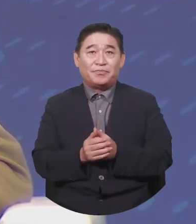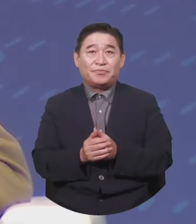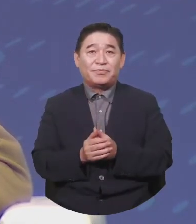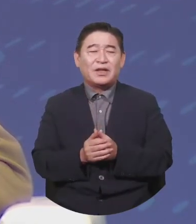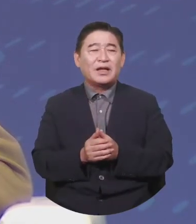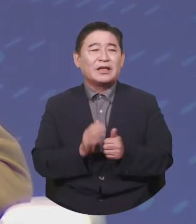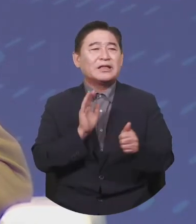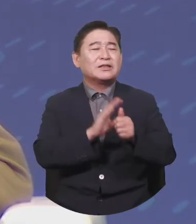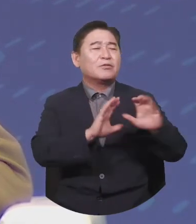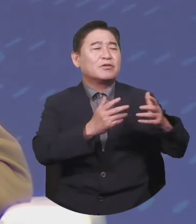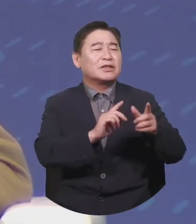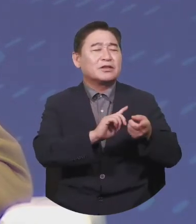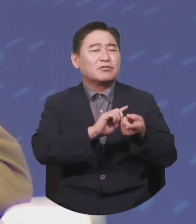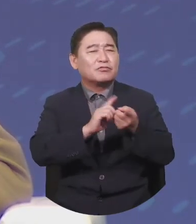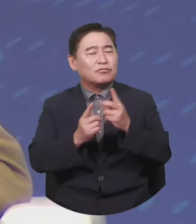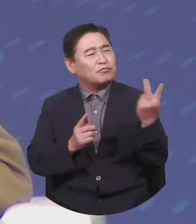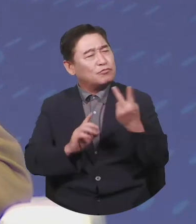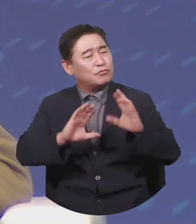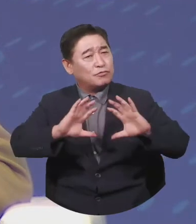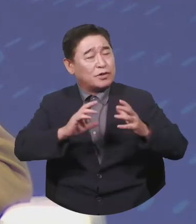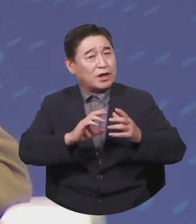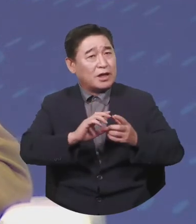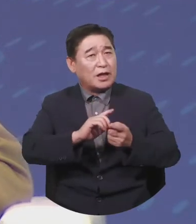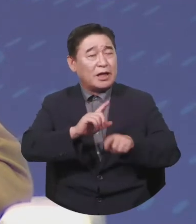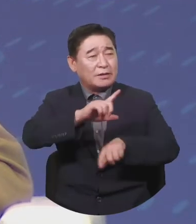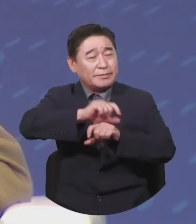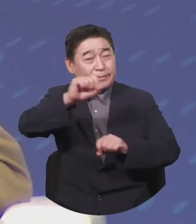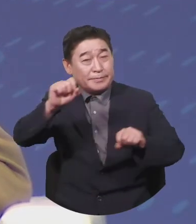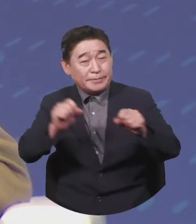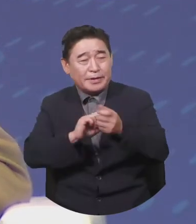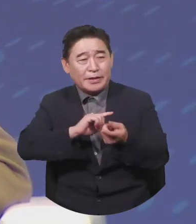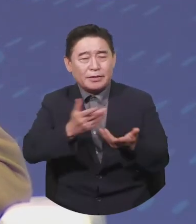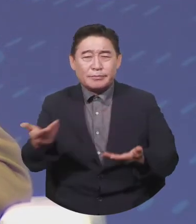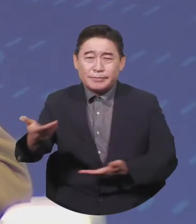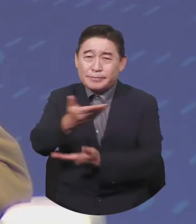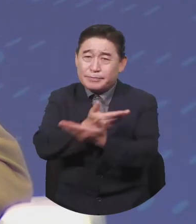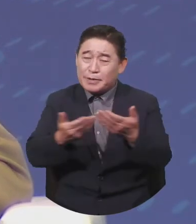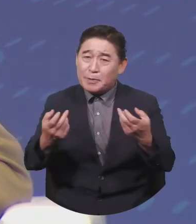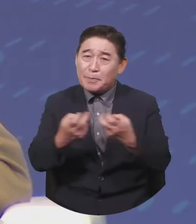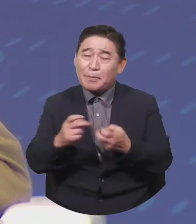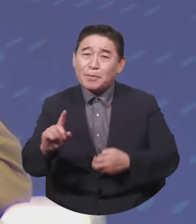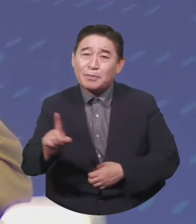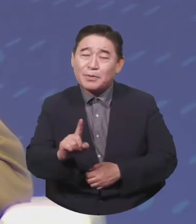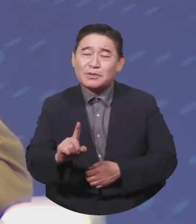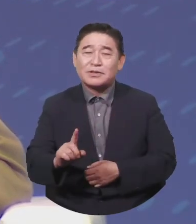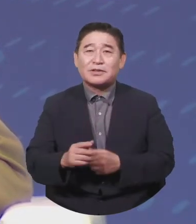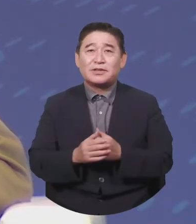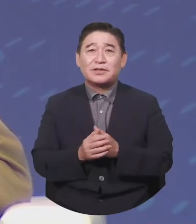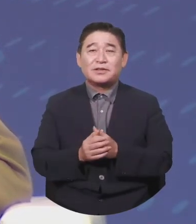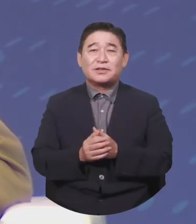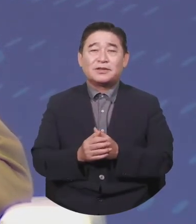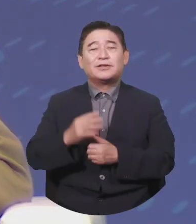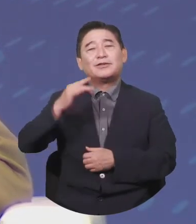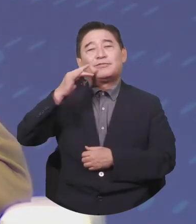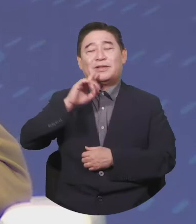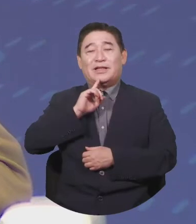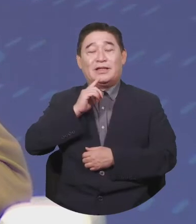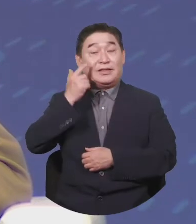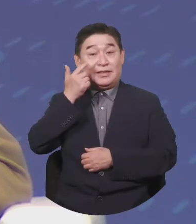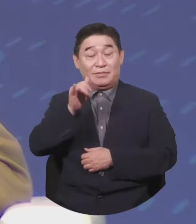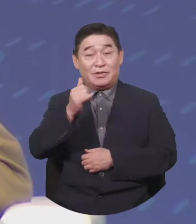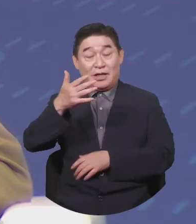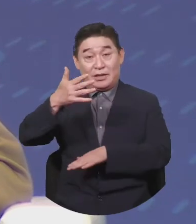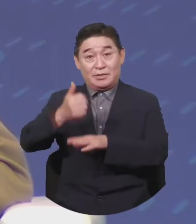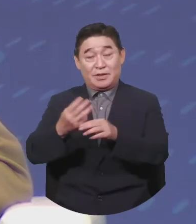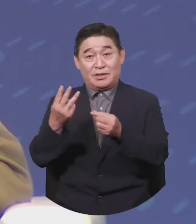and long-term from your own expert perspective? That's the second question to you. And the last question to